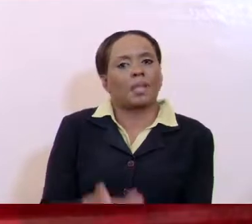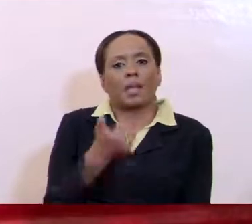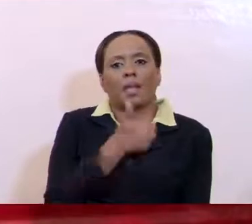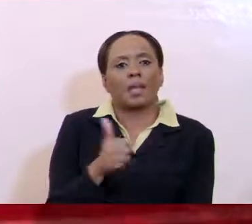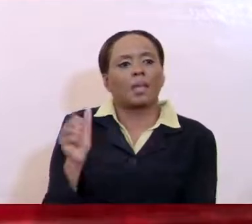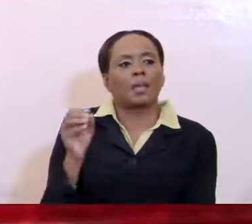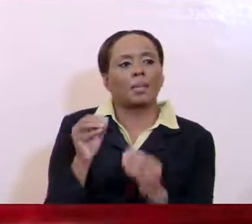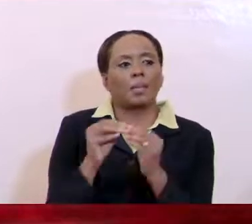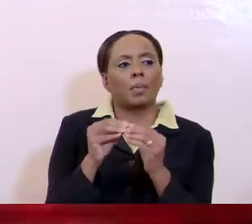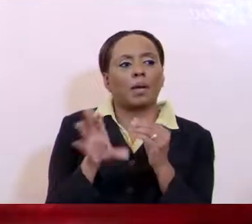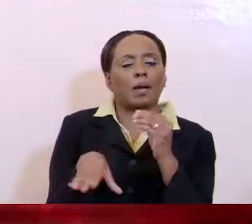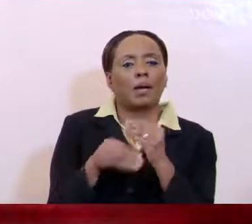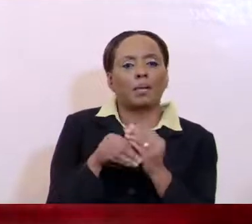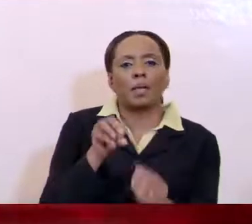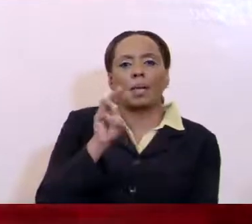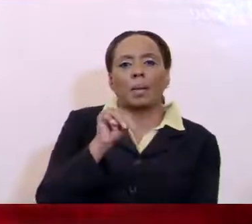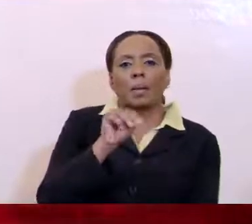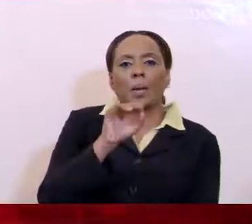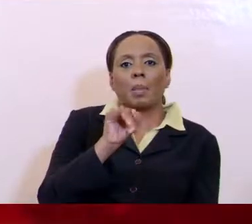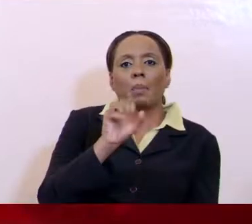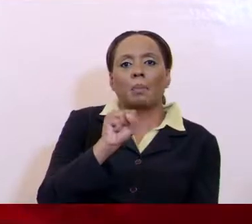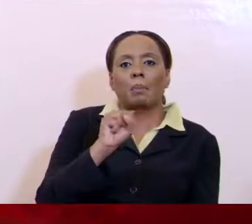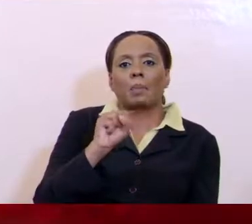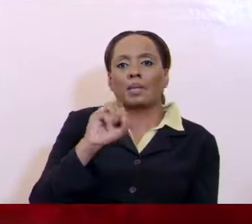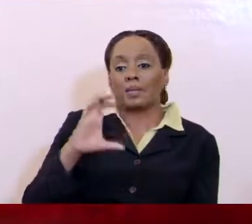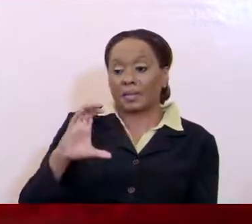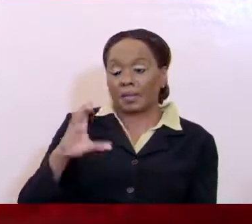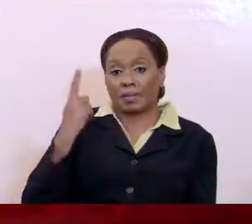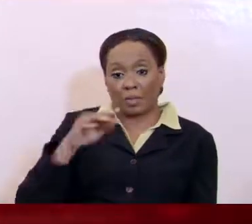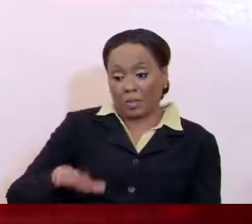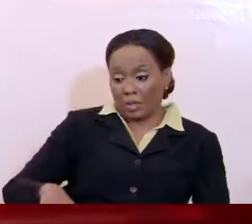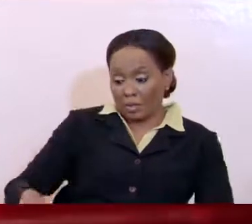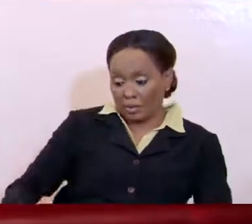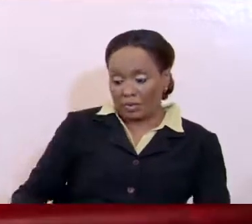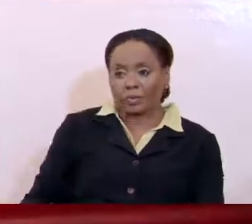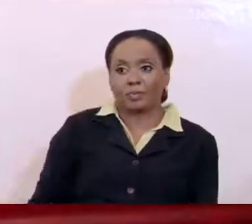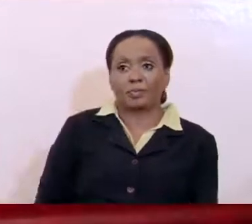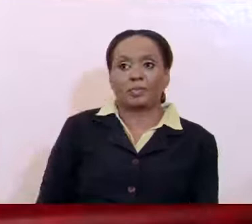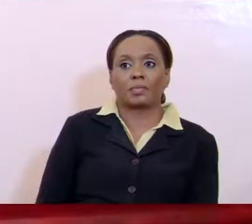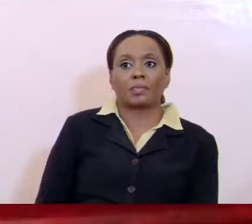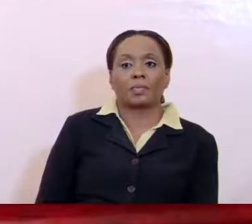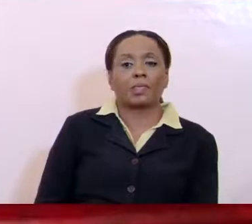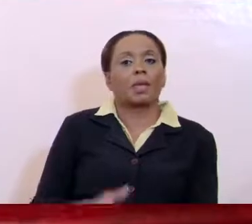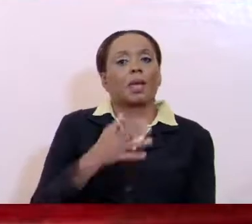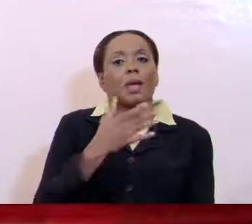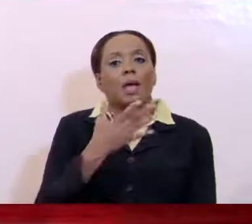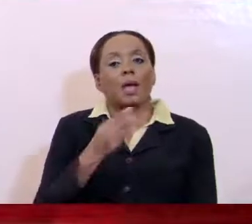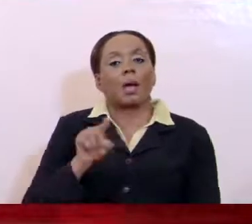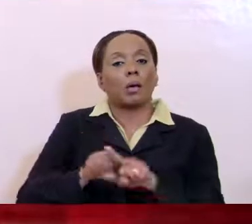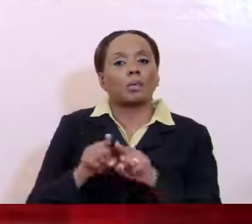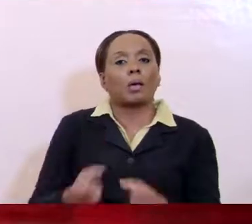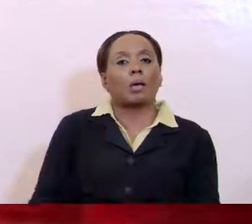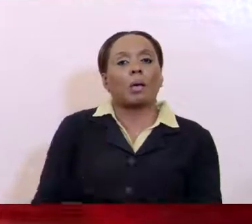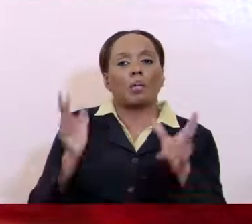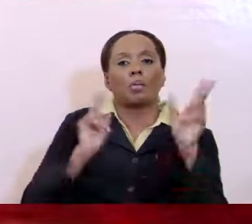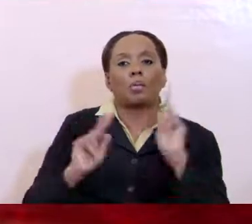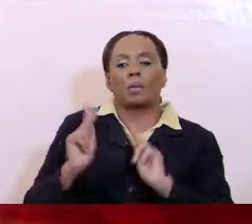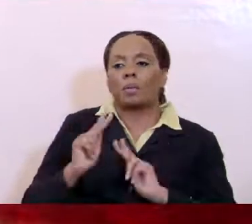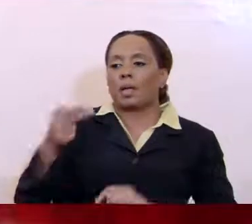And also, additionally, could you give us an update on the numbers in the primary and secondary care facility at Harrison